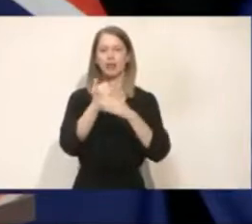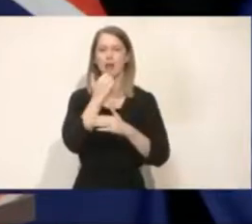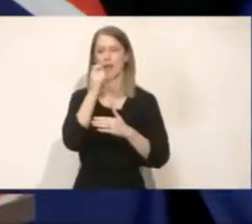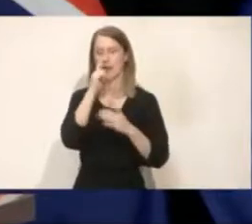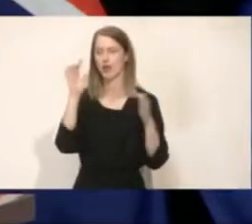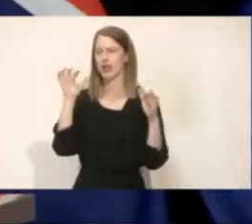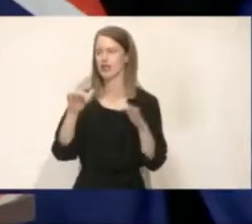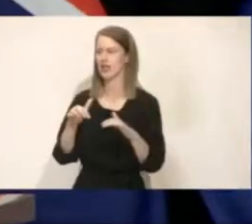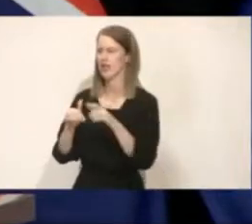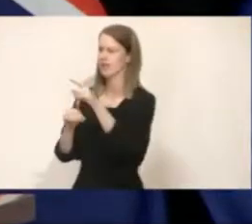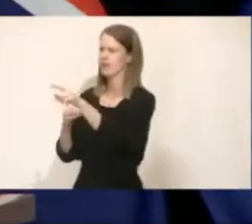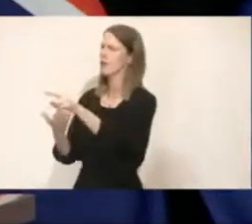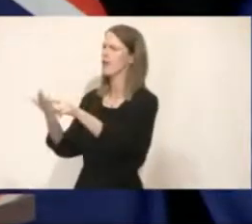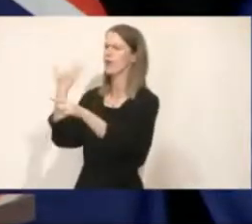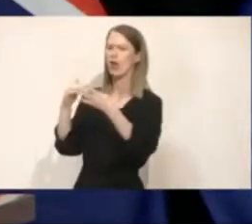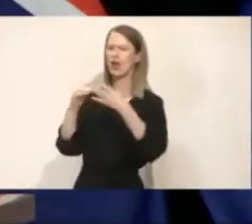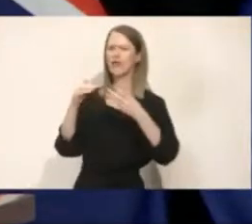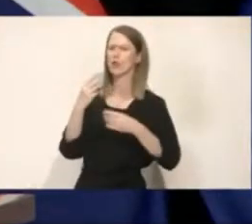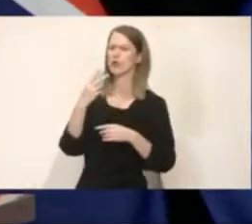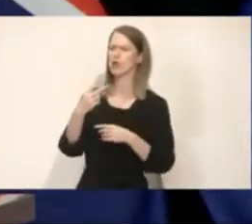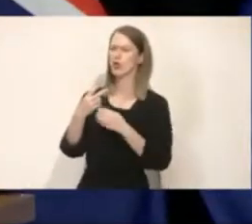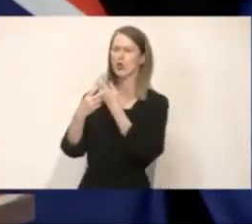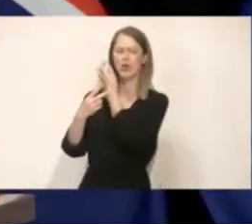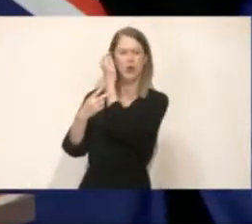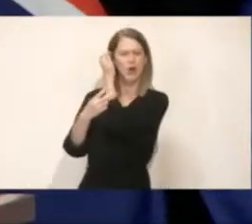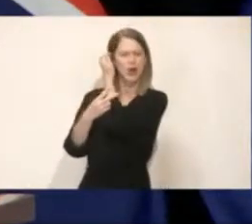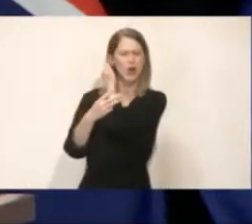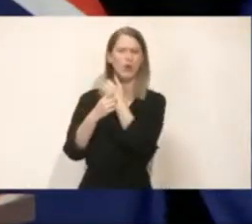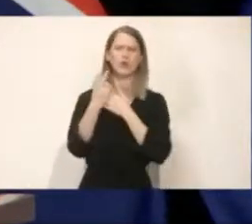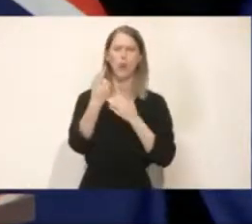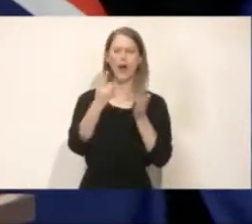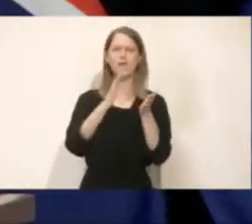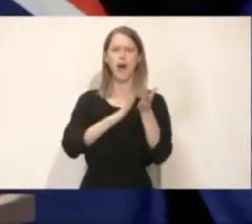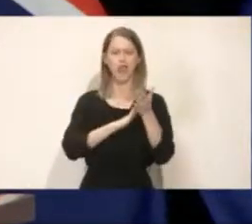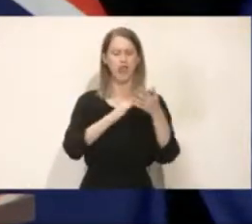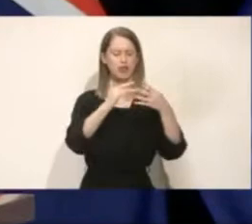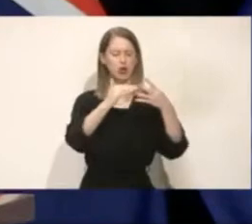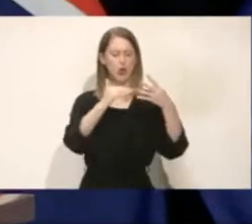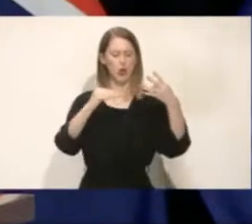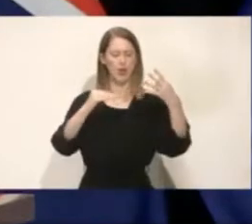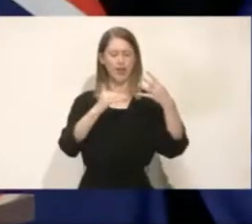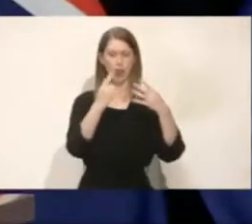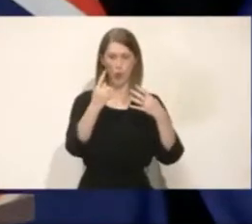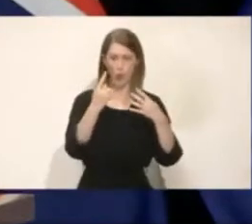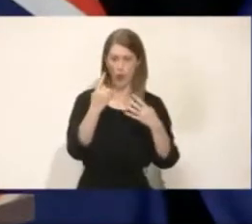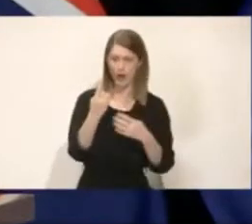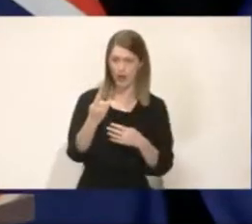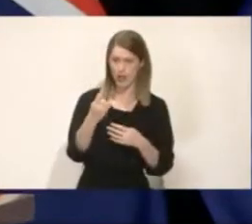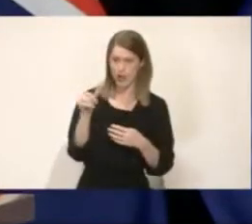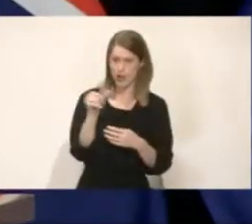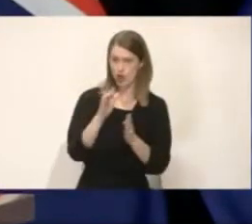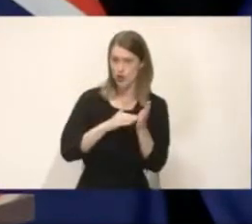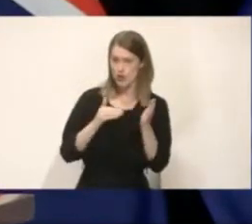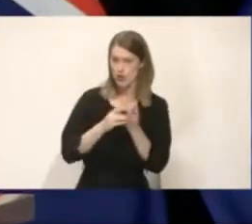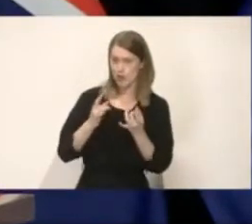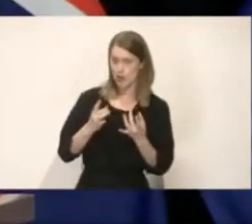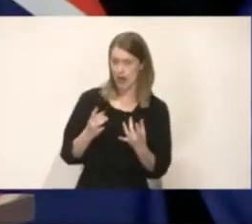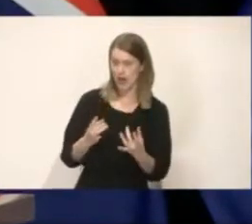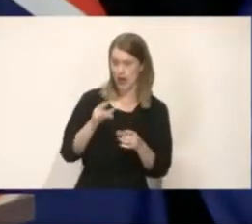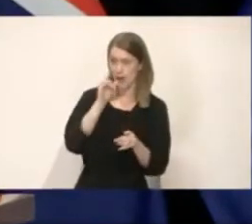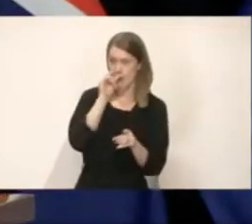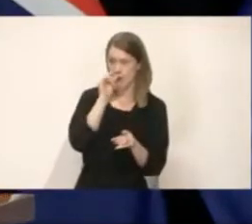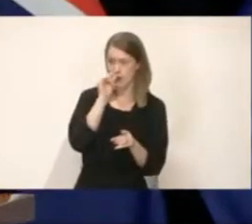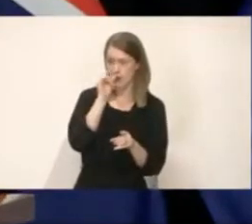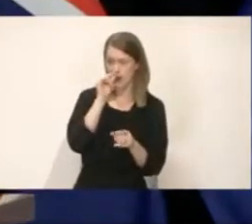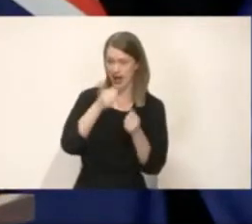time we were in alert level 2, it was I think about a month until we moved into level 1. So should we be preparing, should the country be preparing to potentially